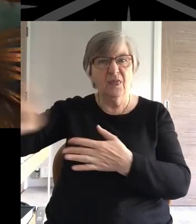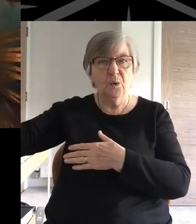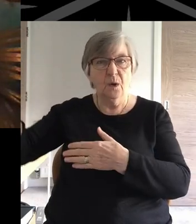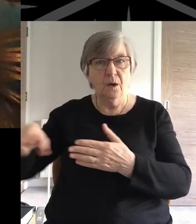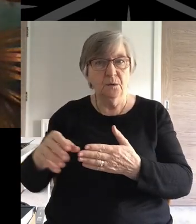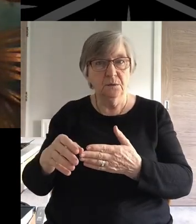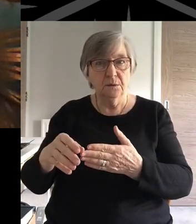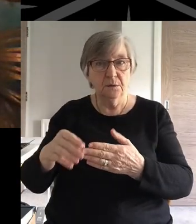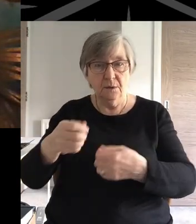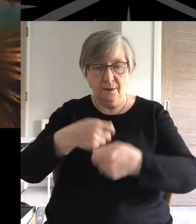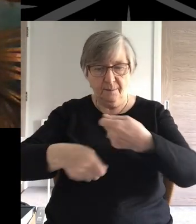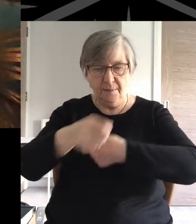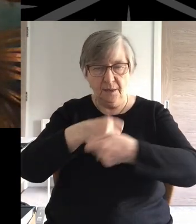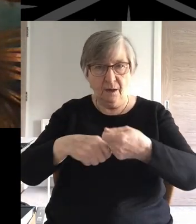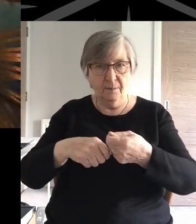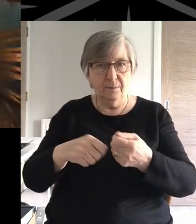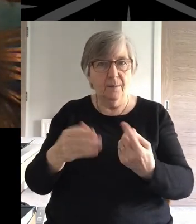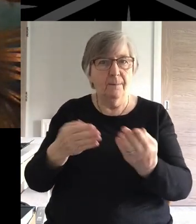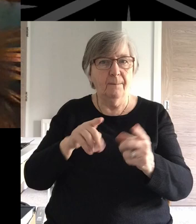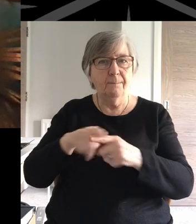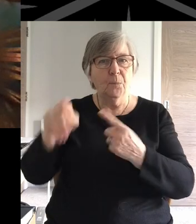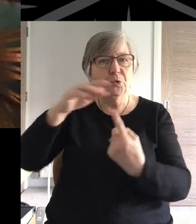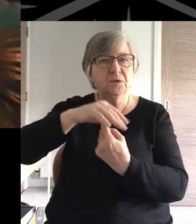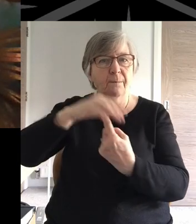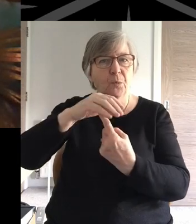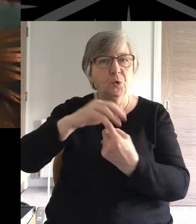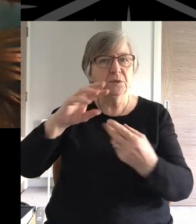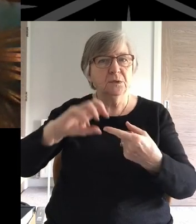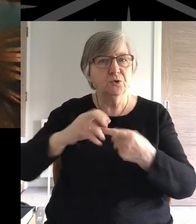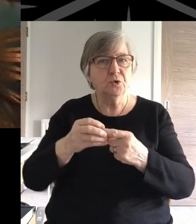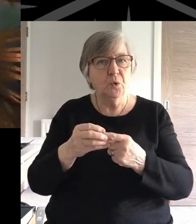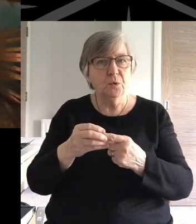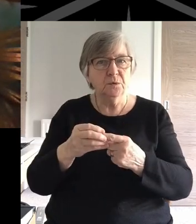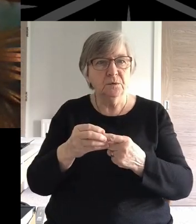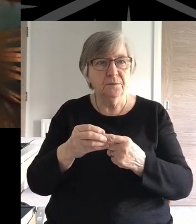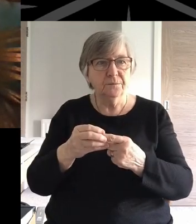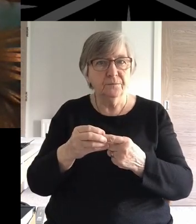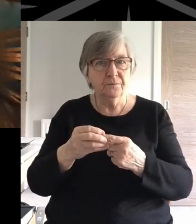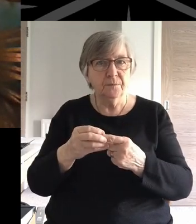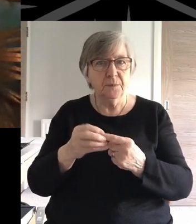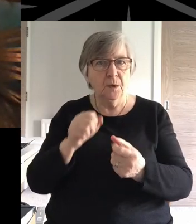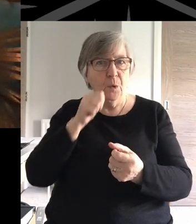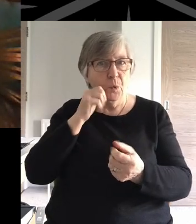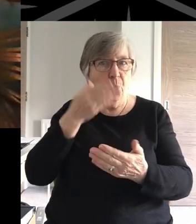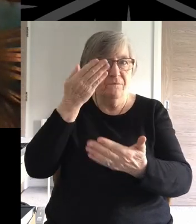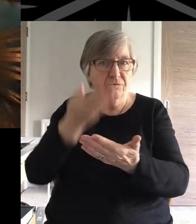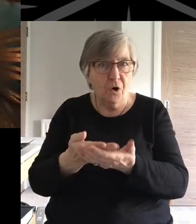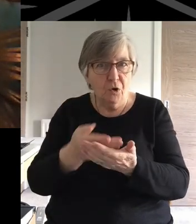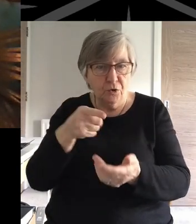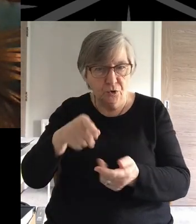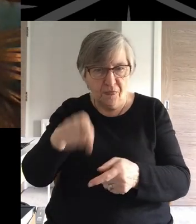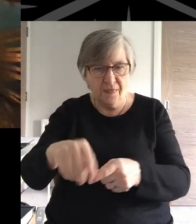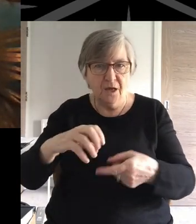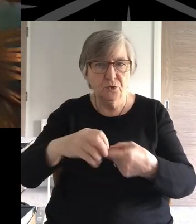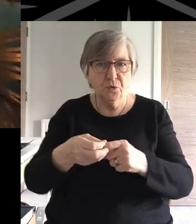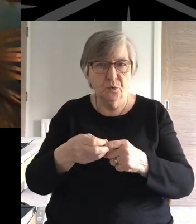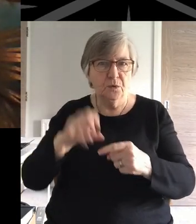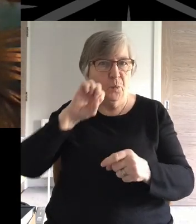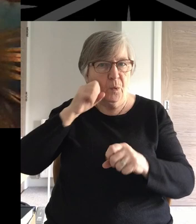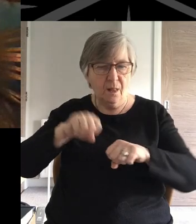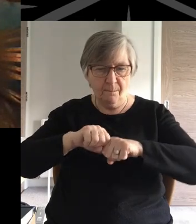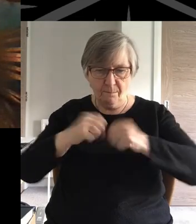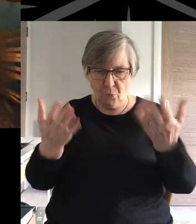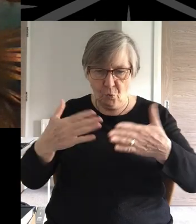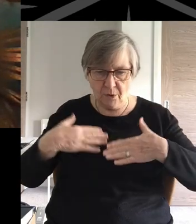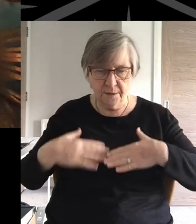rejected has become the chief cornerstone. Whoever falls on this stone will